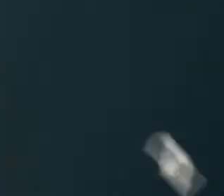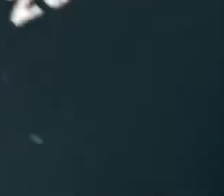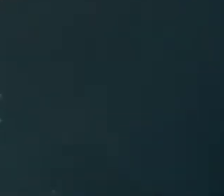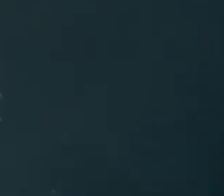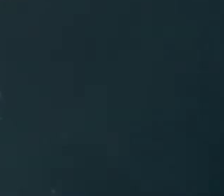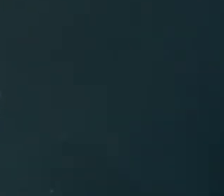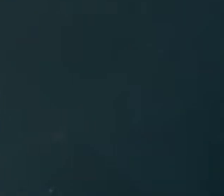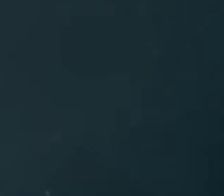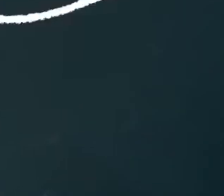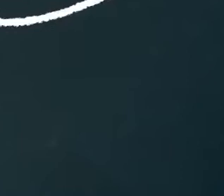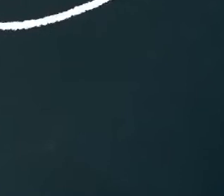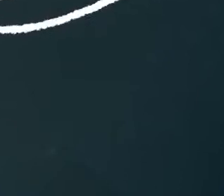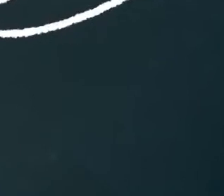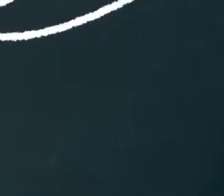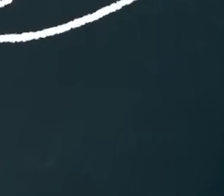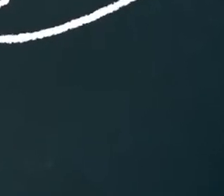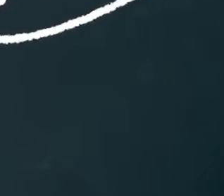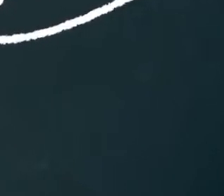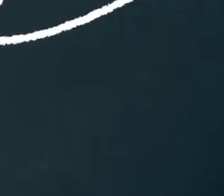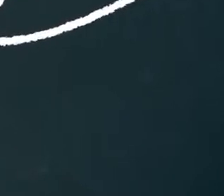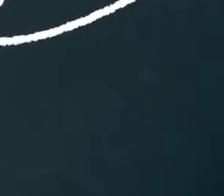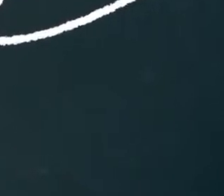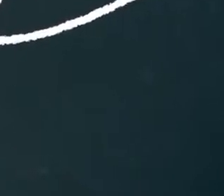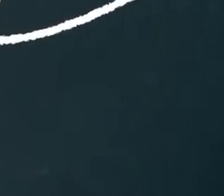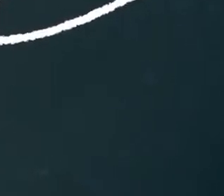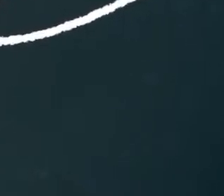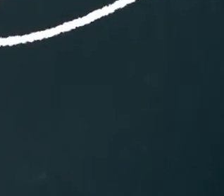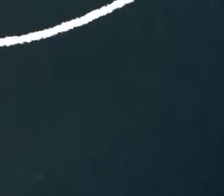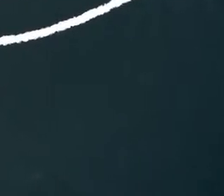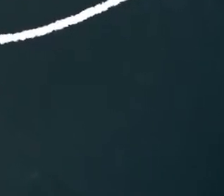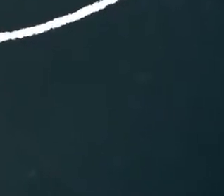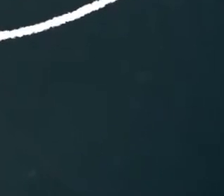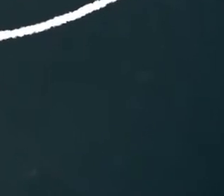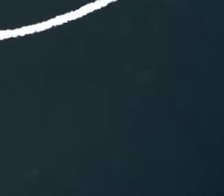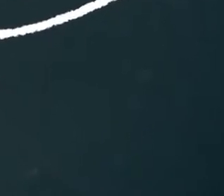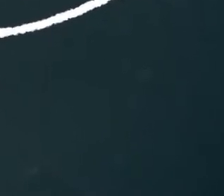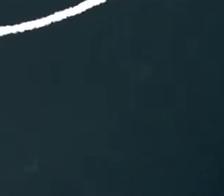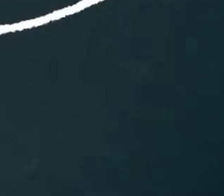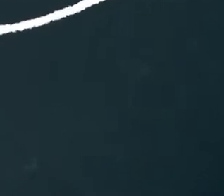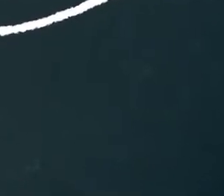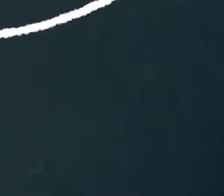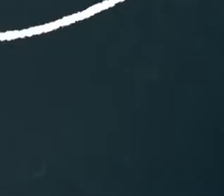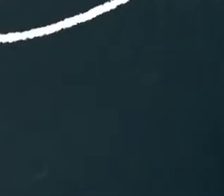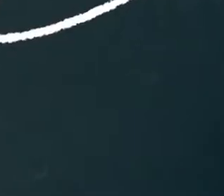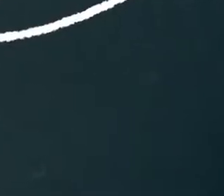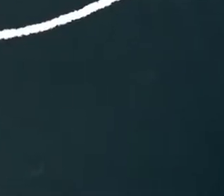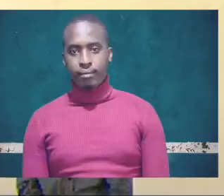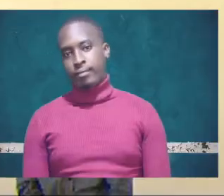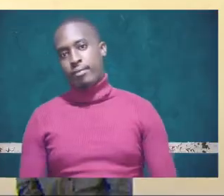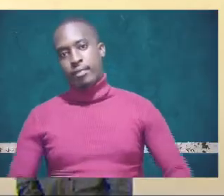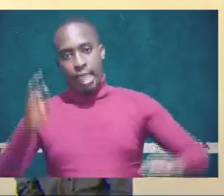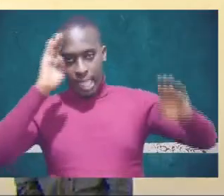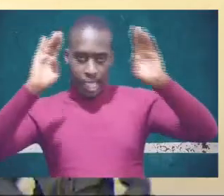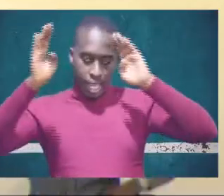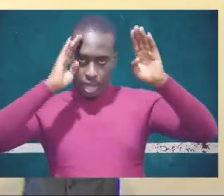Welcome to Study Time, a televised home learning program produced by Rwanda Education Board.